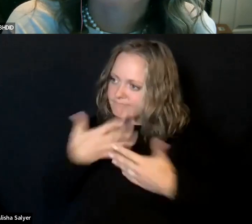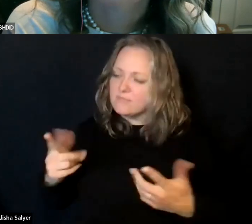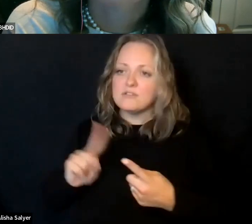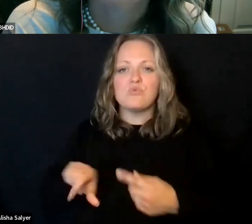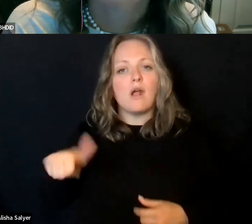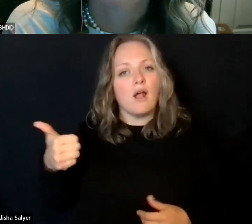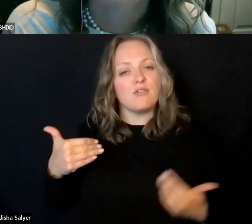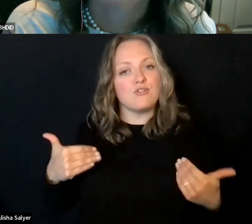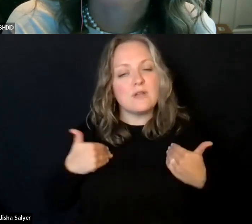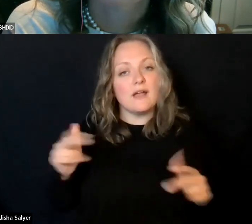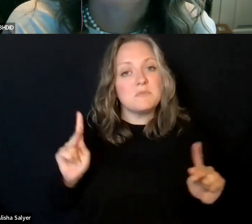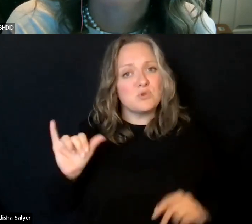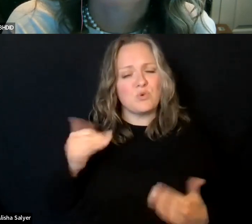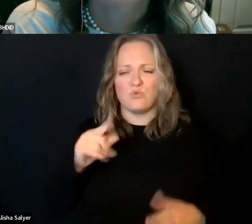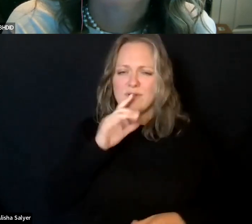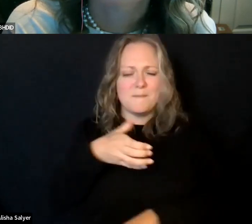powerful.